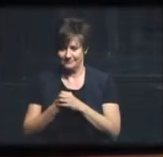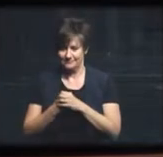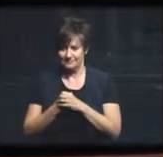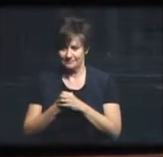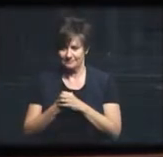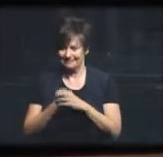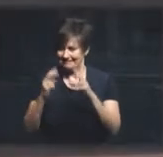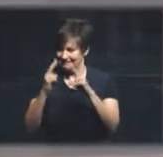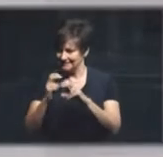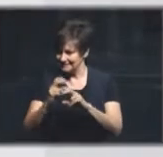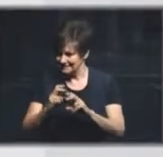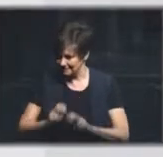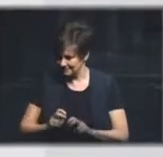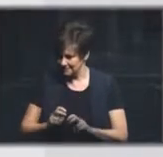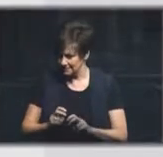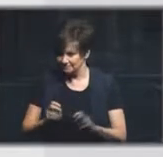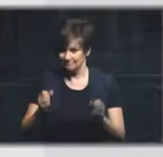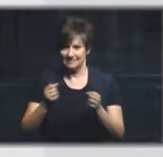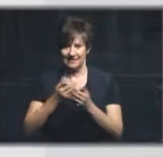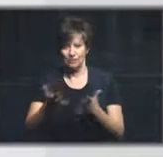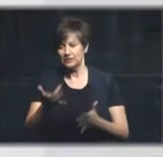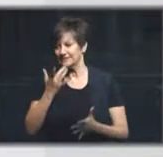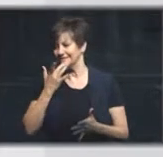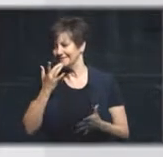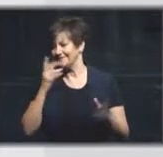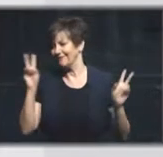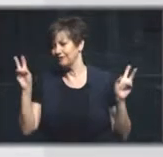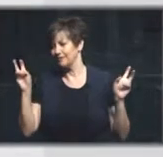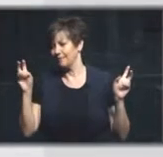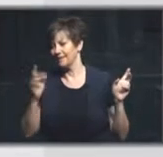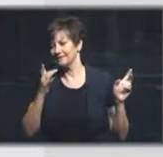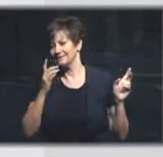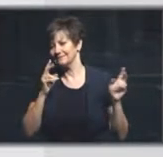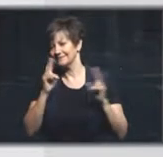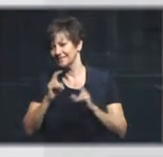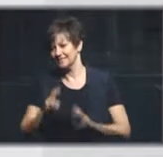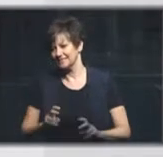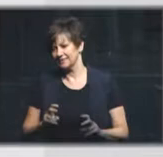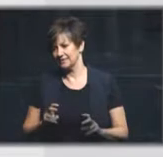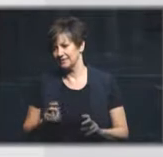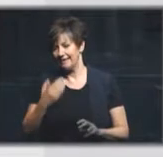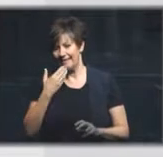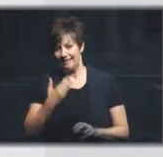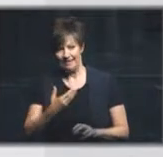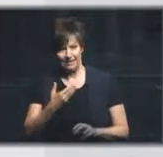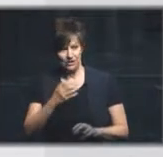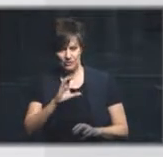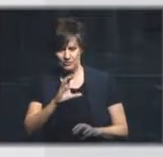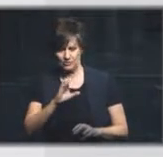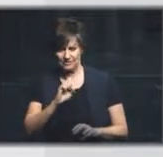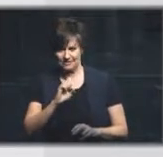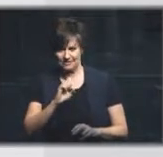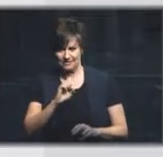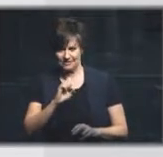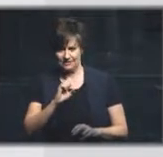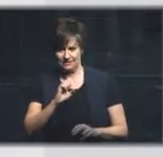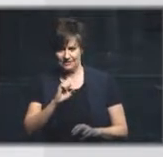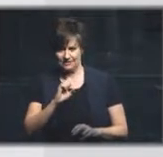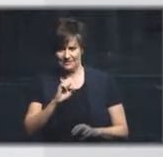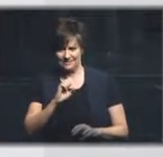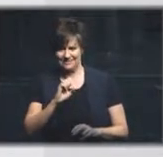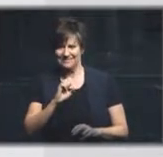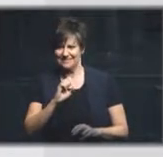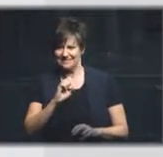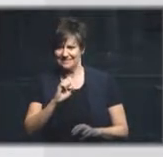Assessment, everybody's favorite topic. And thank you to CETL for a wonderful assessment speaker yesterday, as